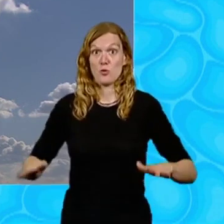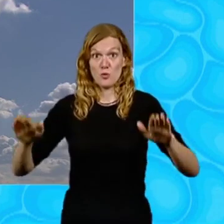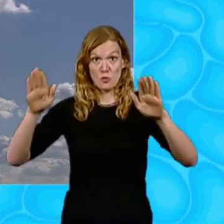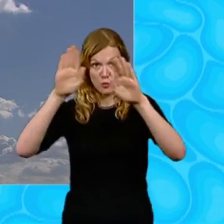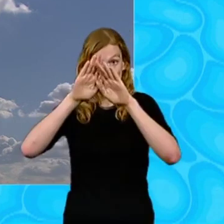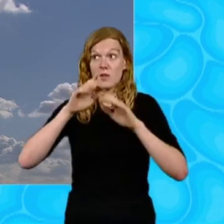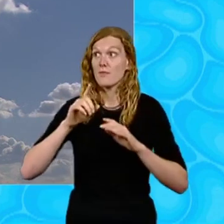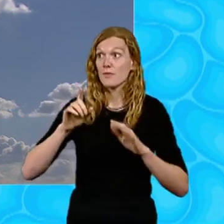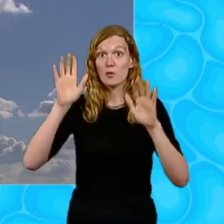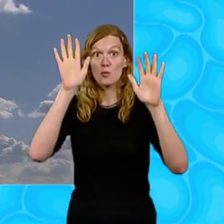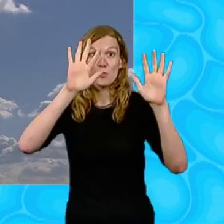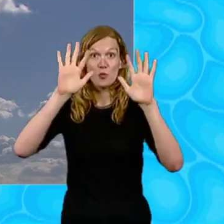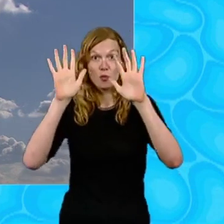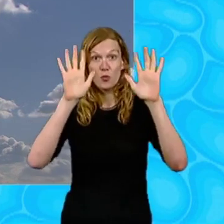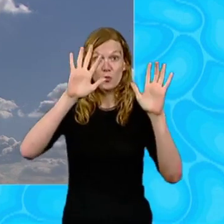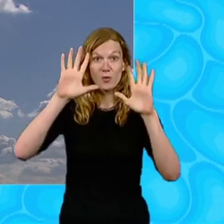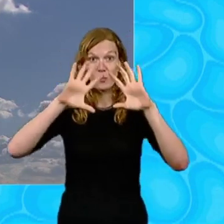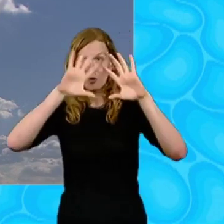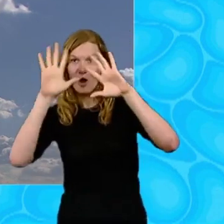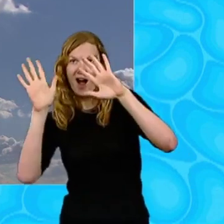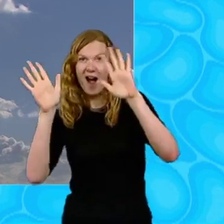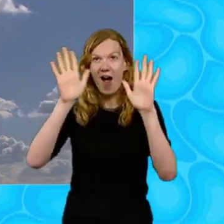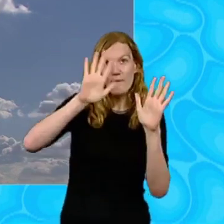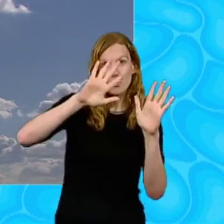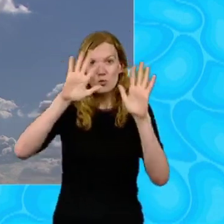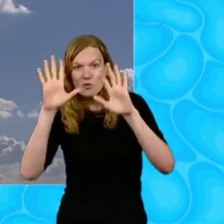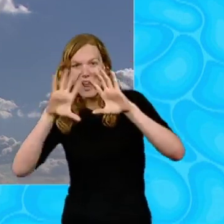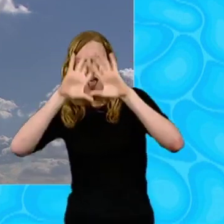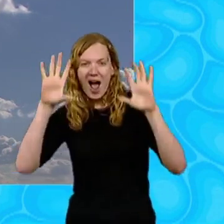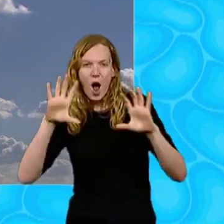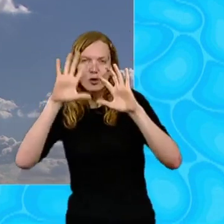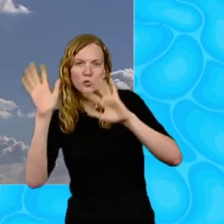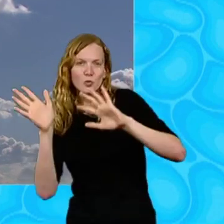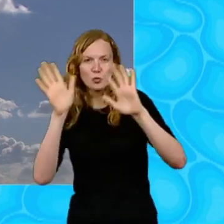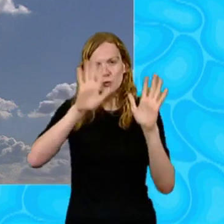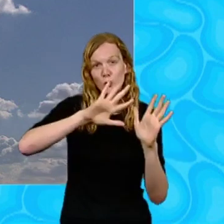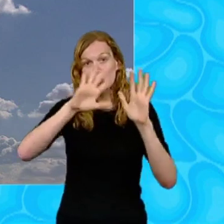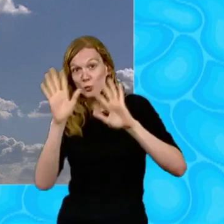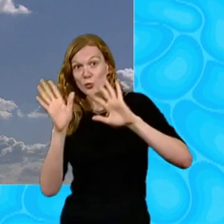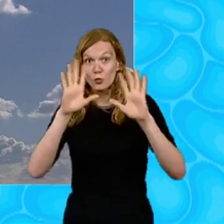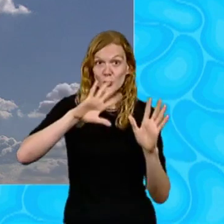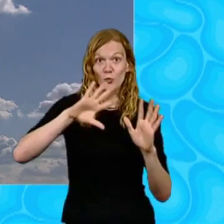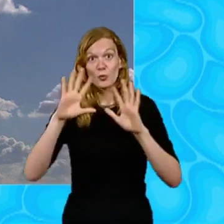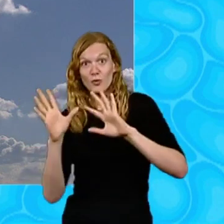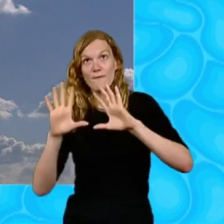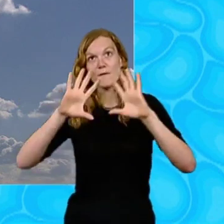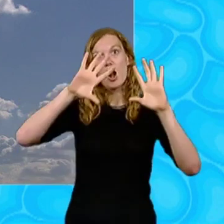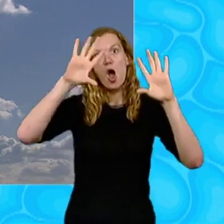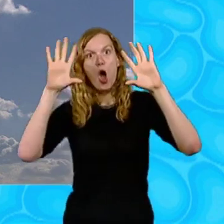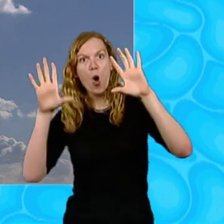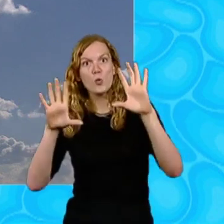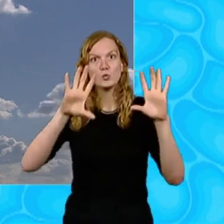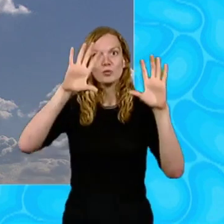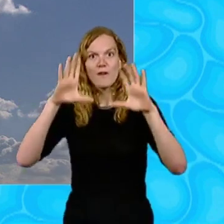front of us like this. And then we can wave our hands one way and then the other as if they're